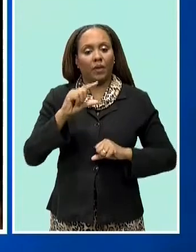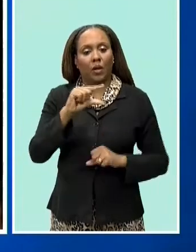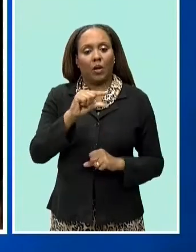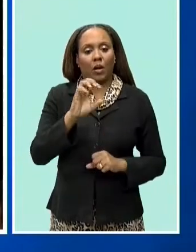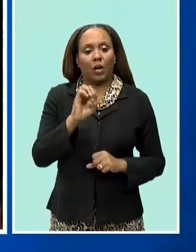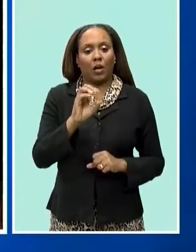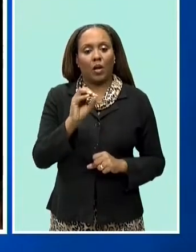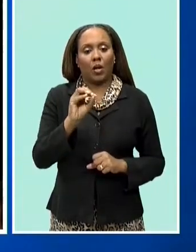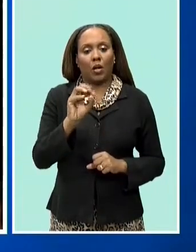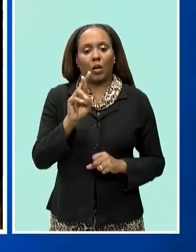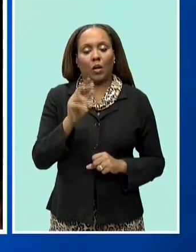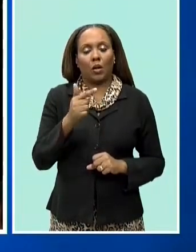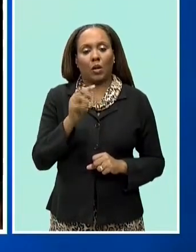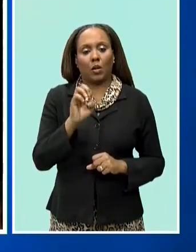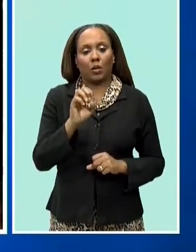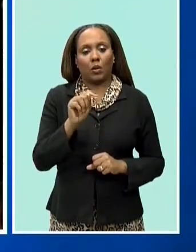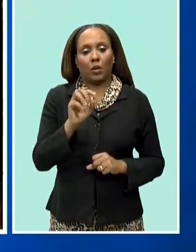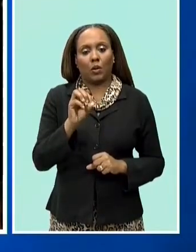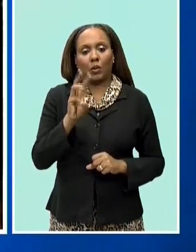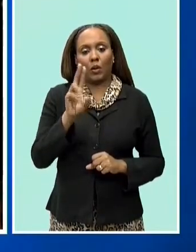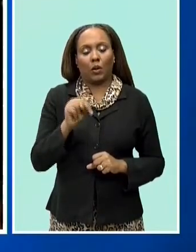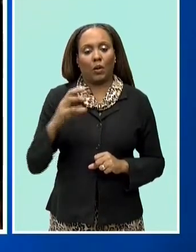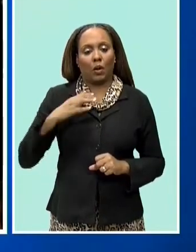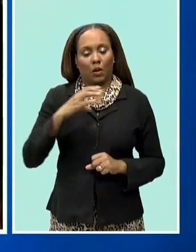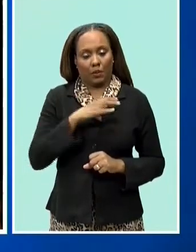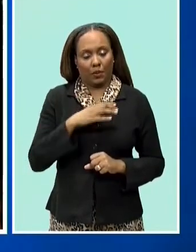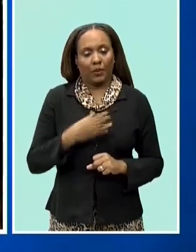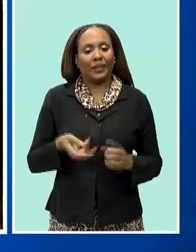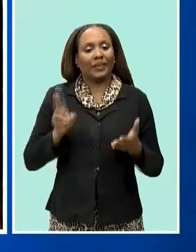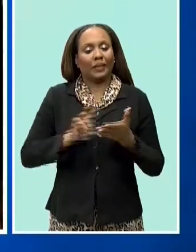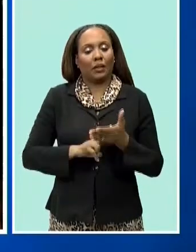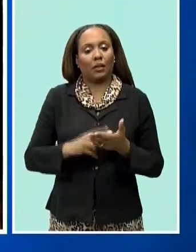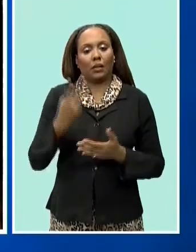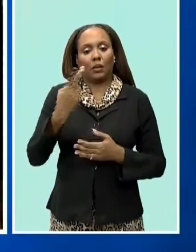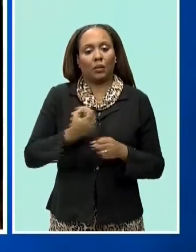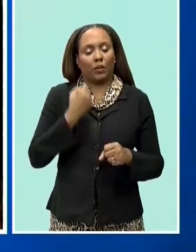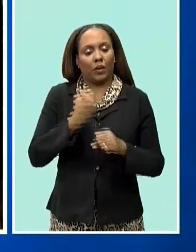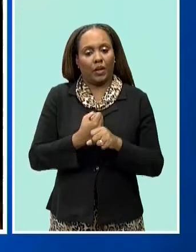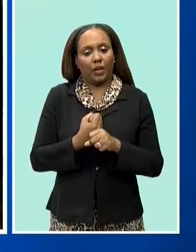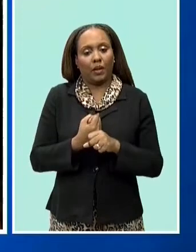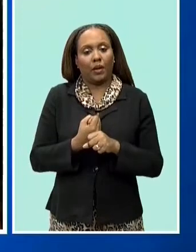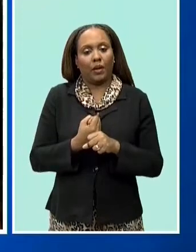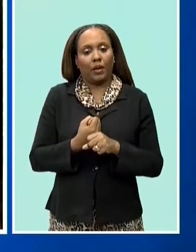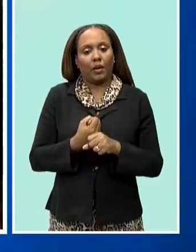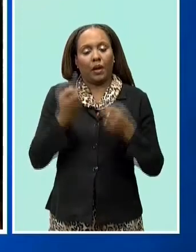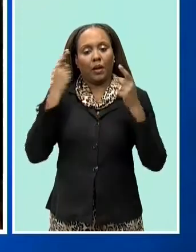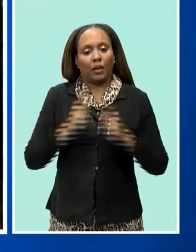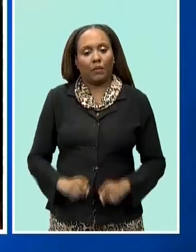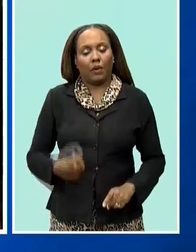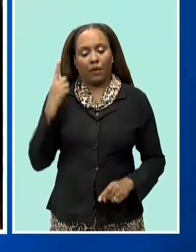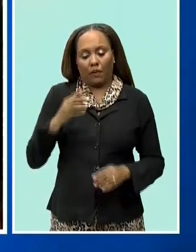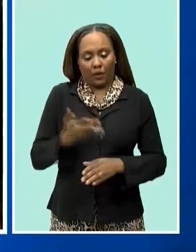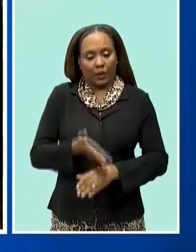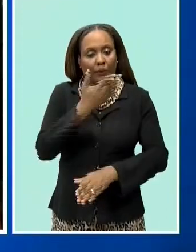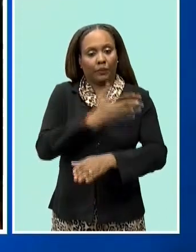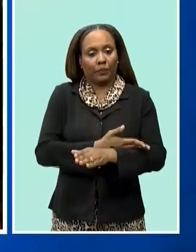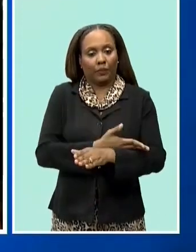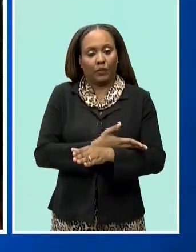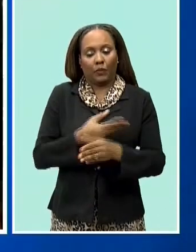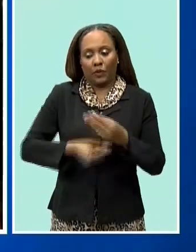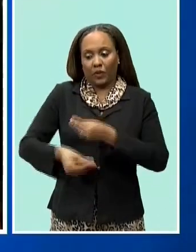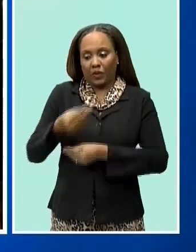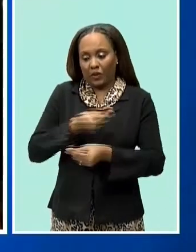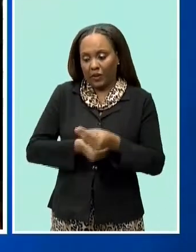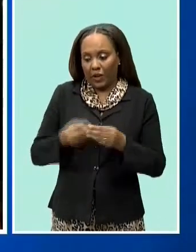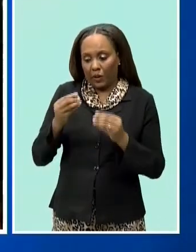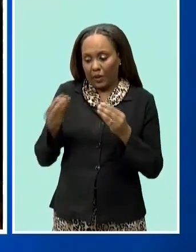Industry, Nicholas Boyer, on Wednesday signed a 2-year memorandum of understanding to improve trade and share experiences in the